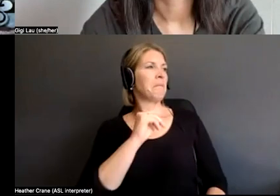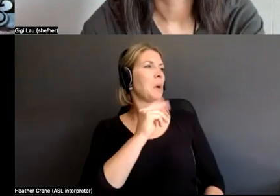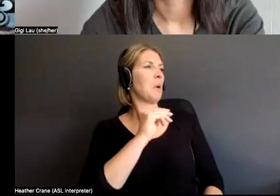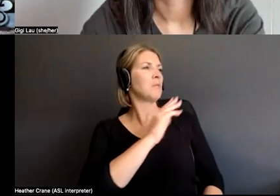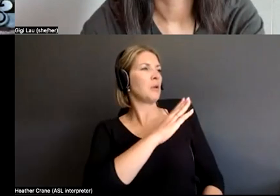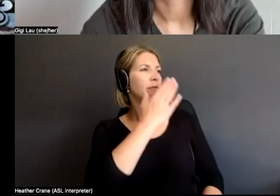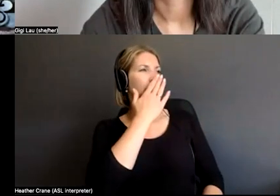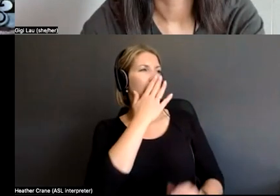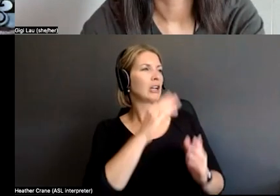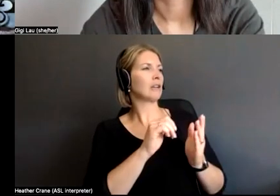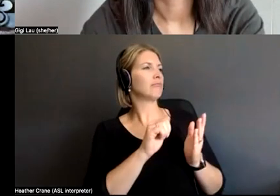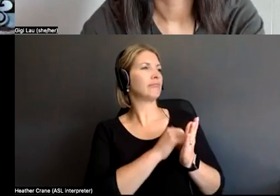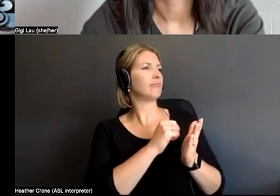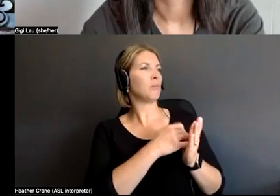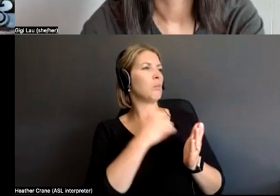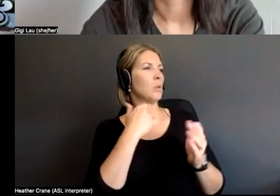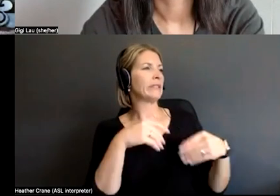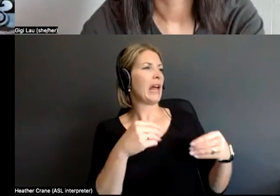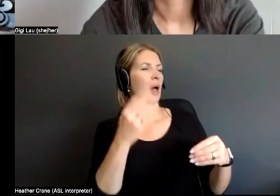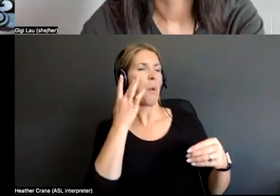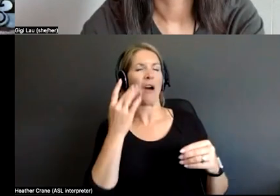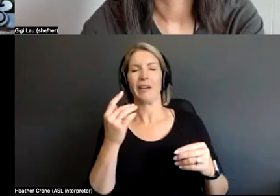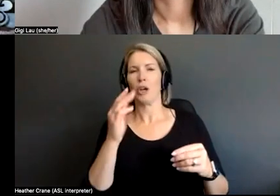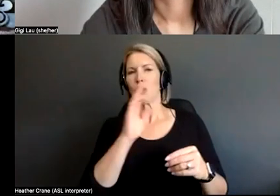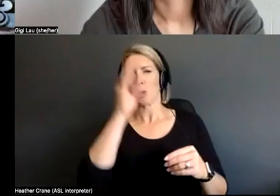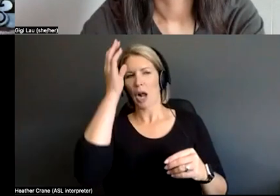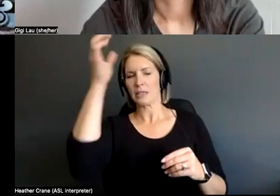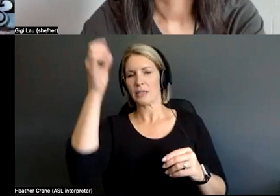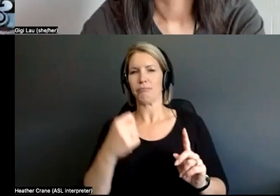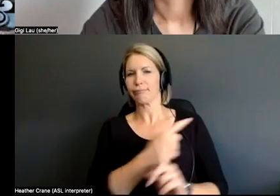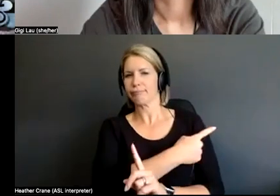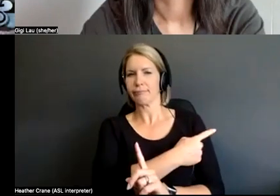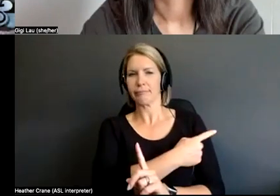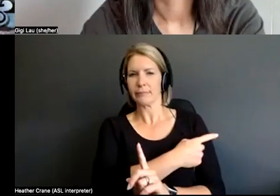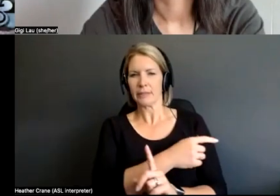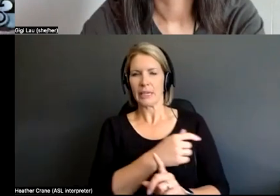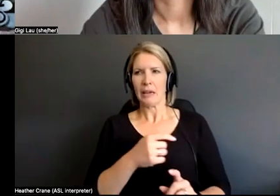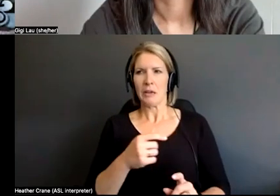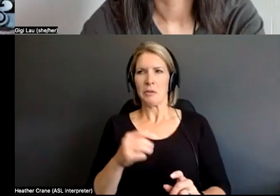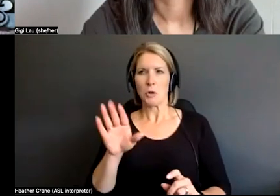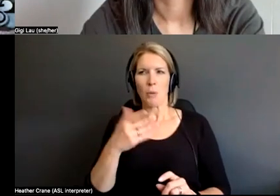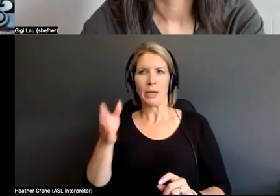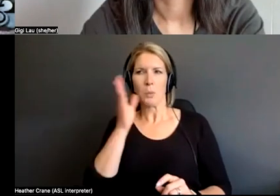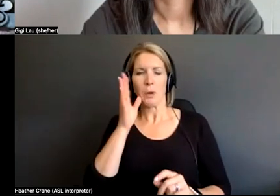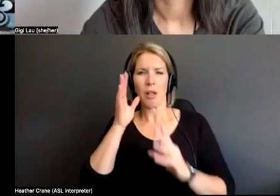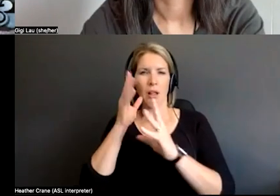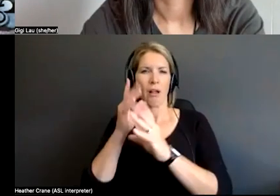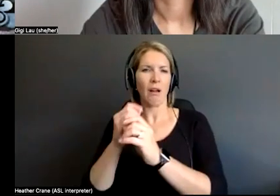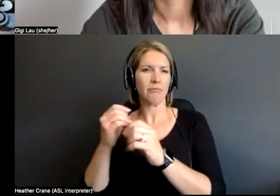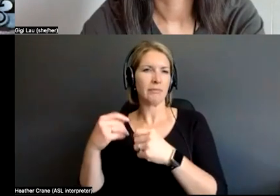sell for whatever reason? They're too abstract, or they're not appropriate for the title,